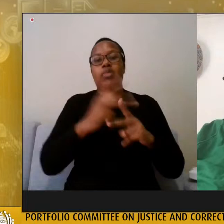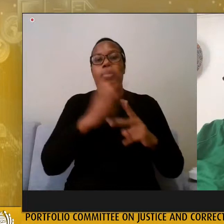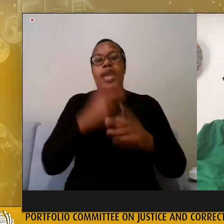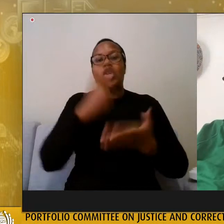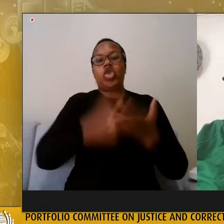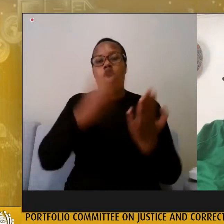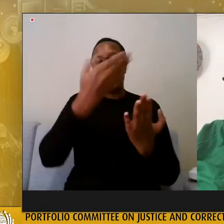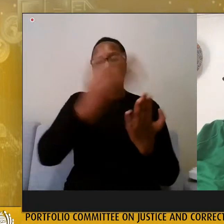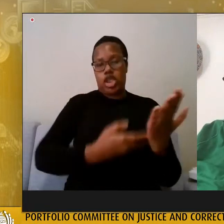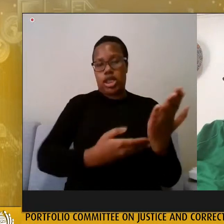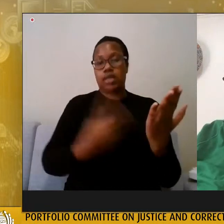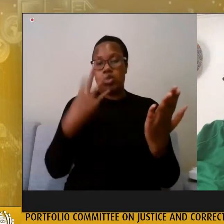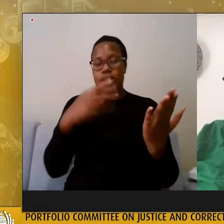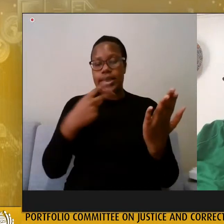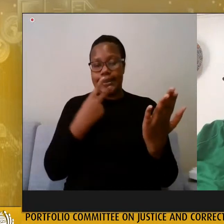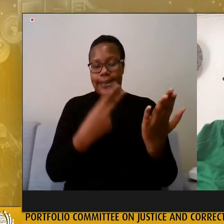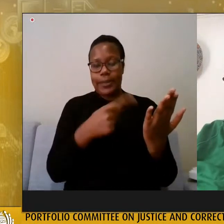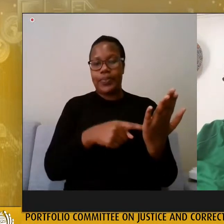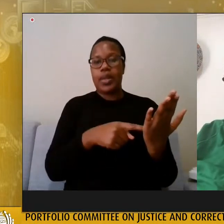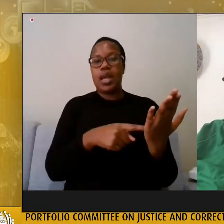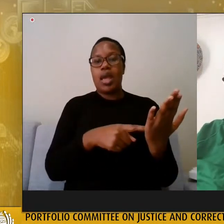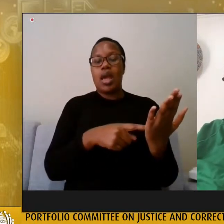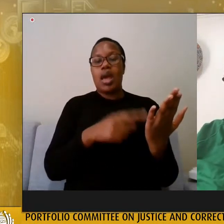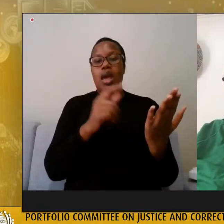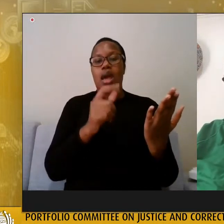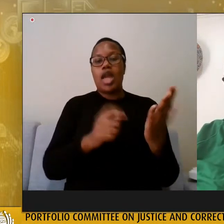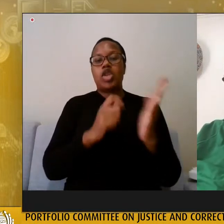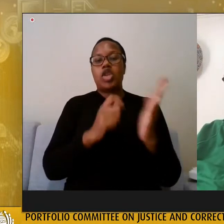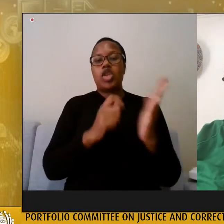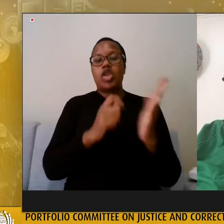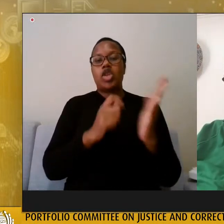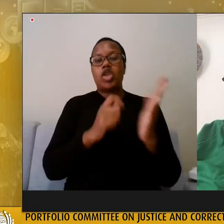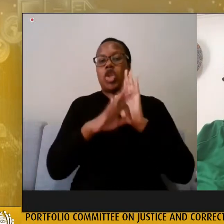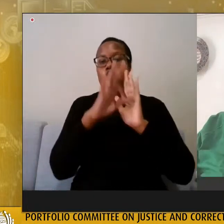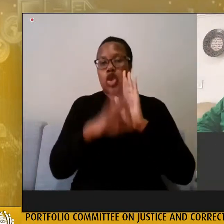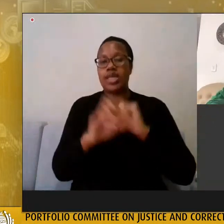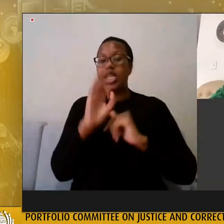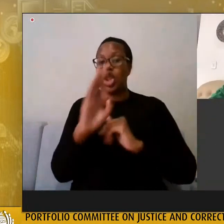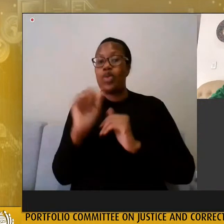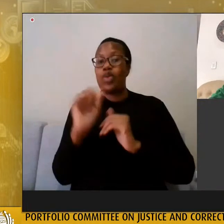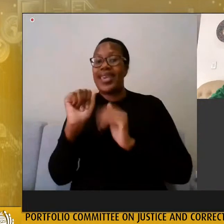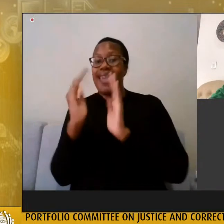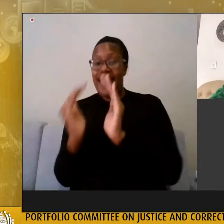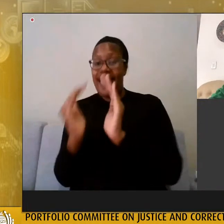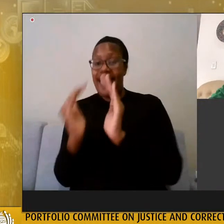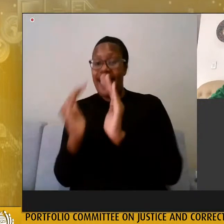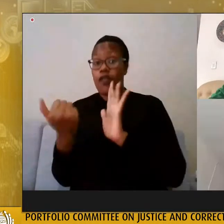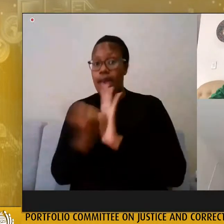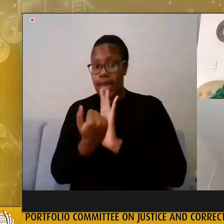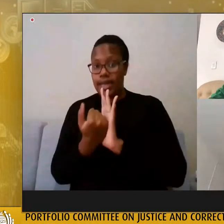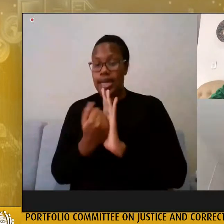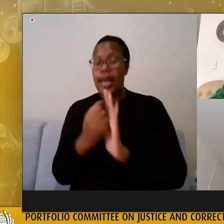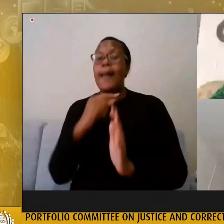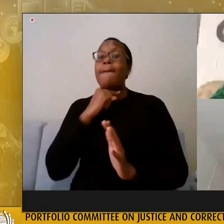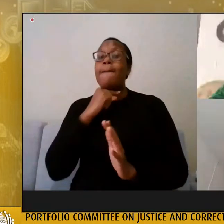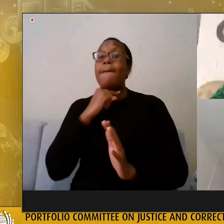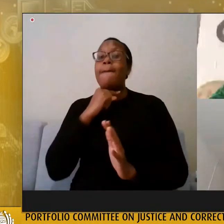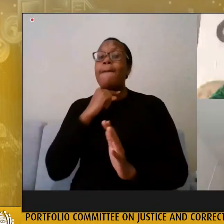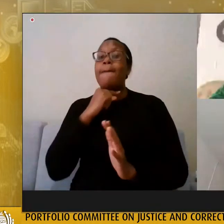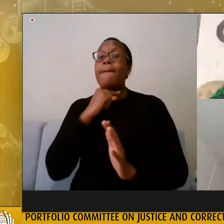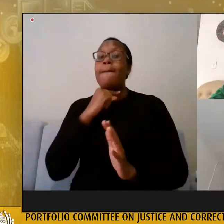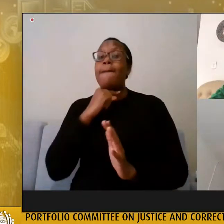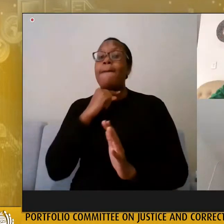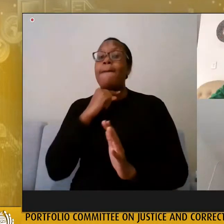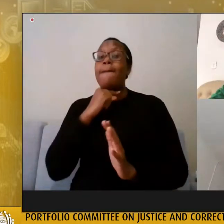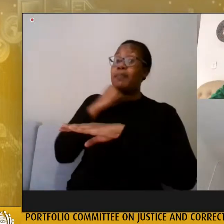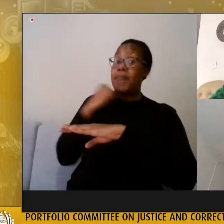And in terms of Section 13(3)(a) of the Act the Minister, on the advice of the Magistrates Commission, may provisionally suspend